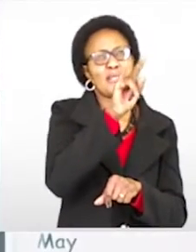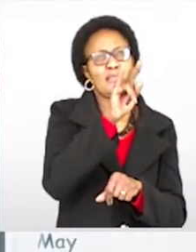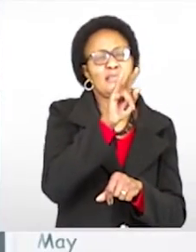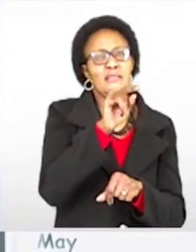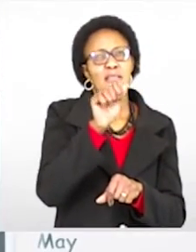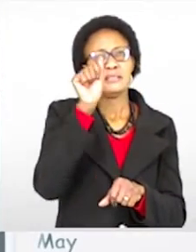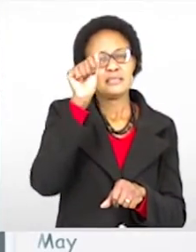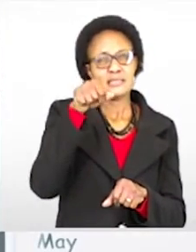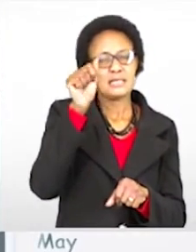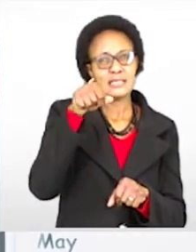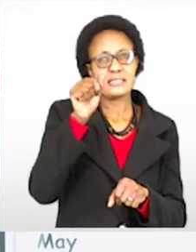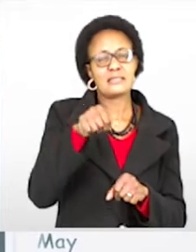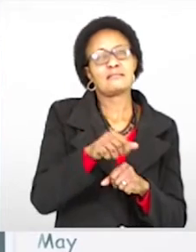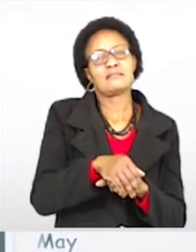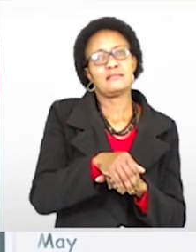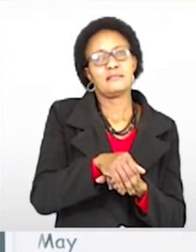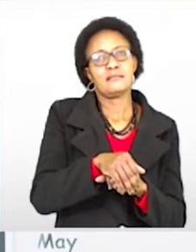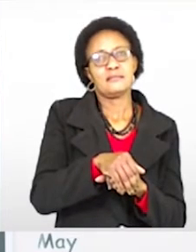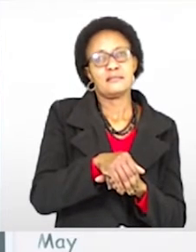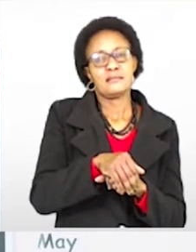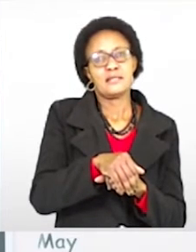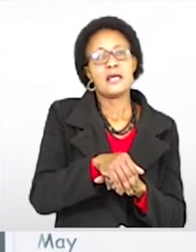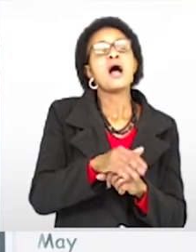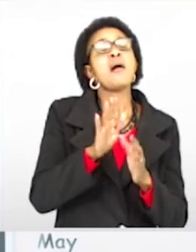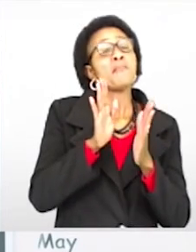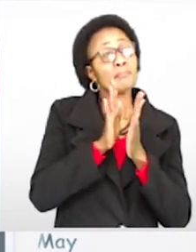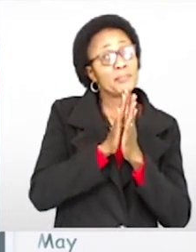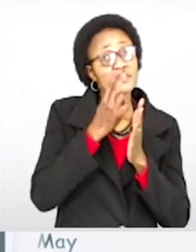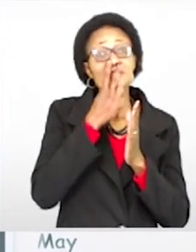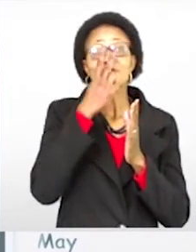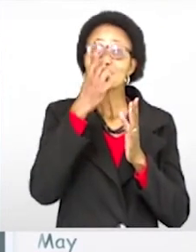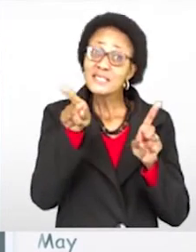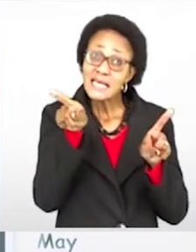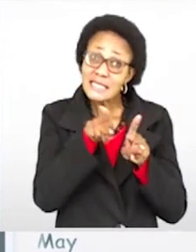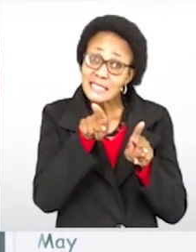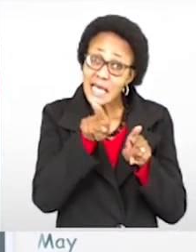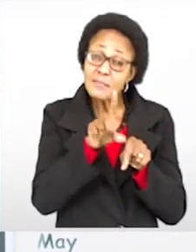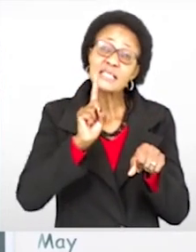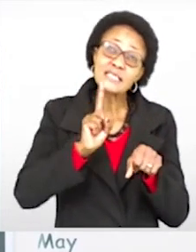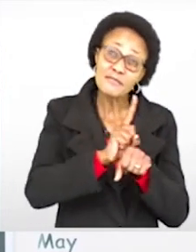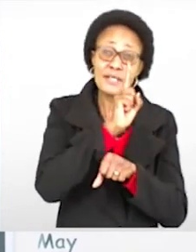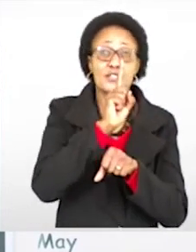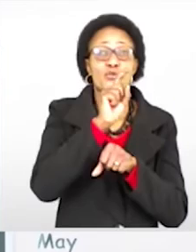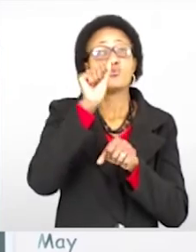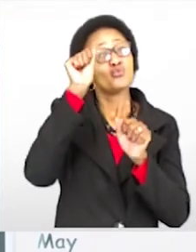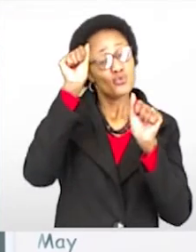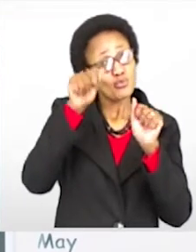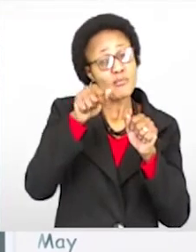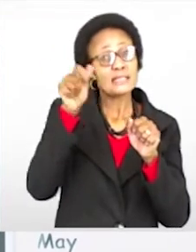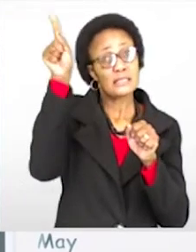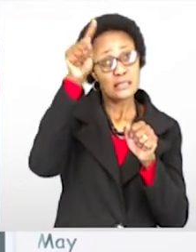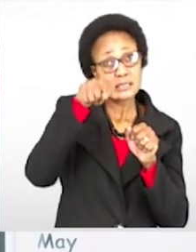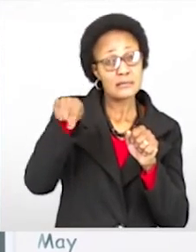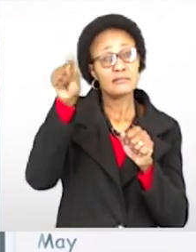Yes, that's correct. I would like you to please circle that man. The next one has